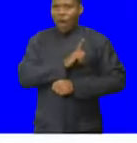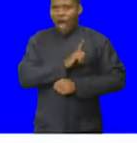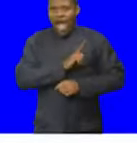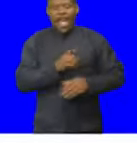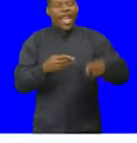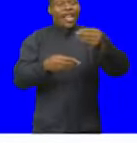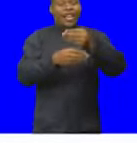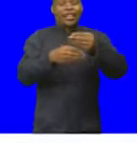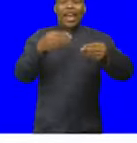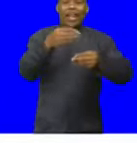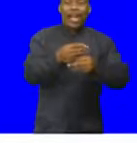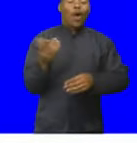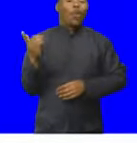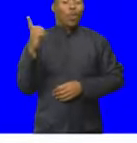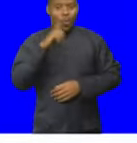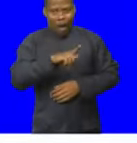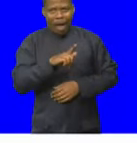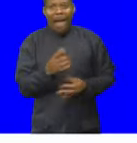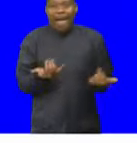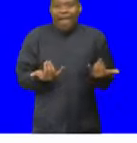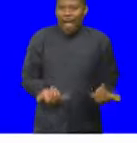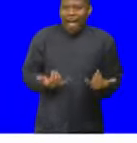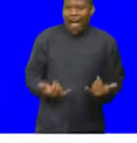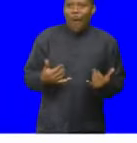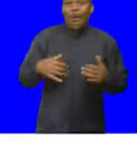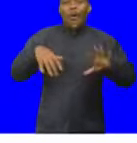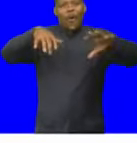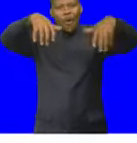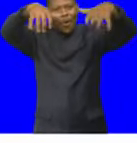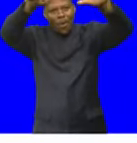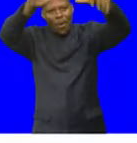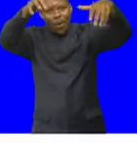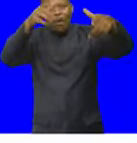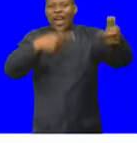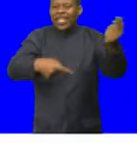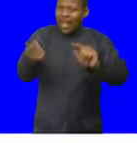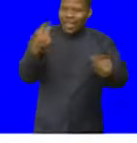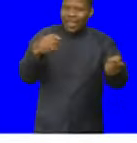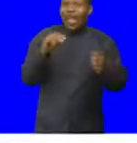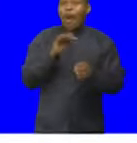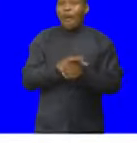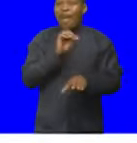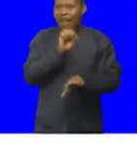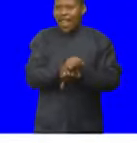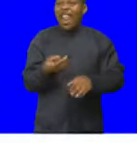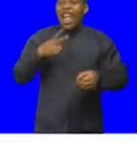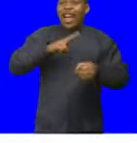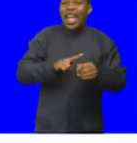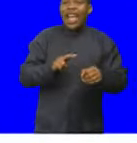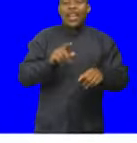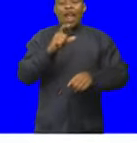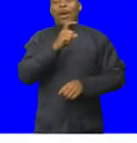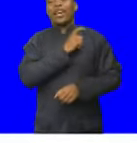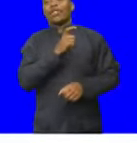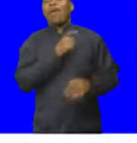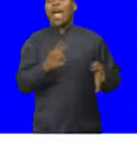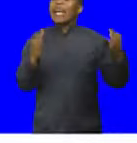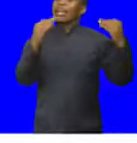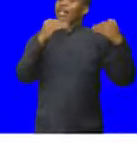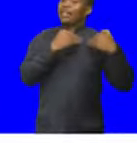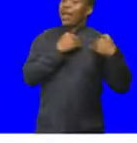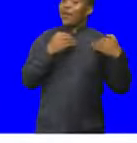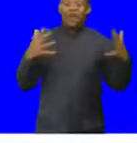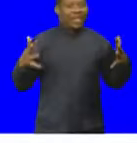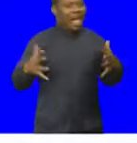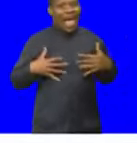Sebuhle nathi nje sathi asanepha imvula nemakastoma asaphephile. Siyakujabulela kakhulu